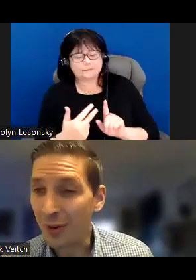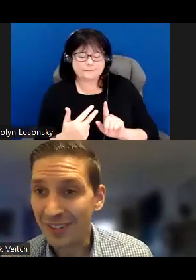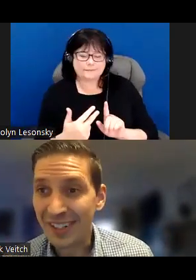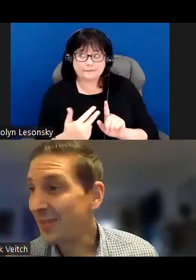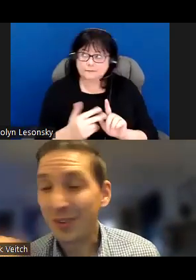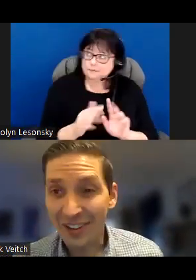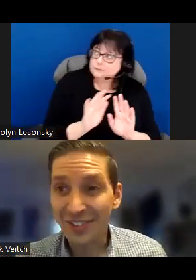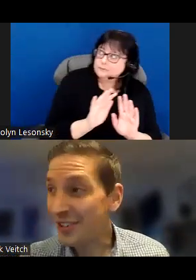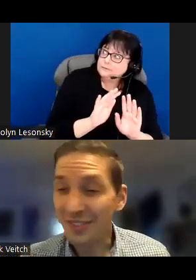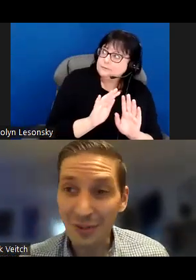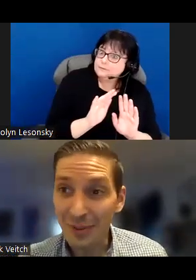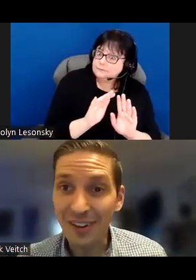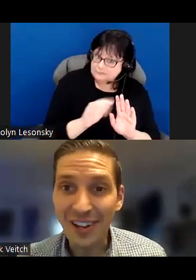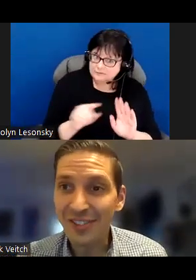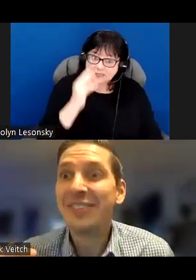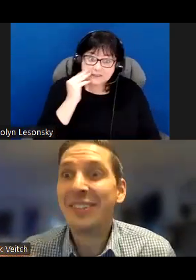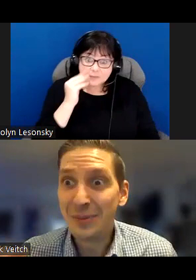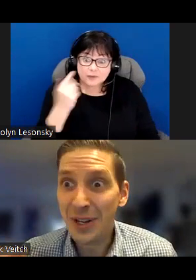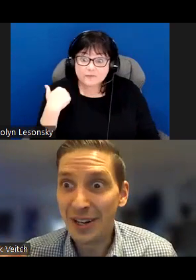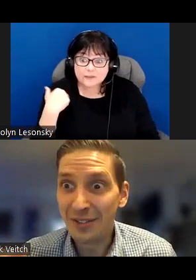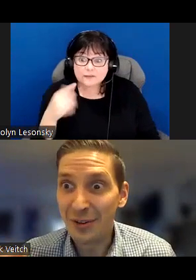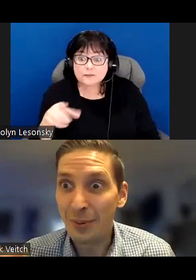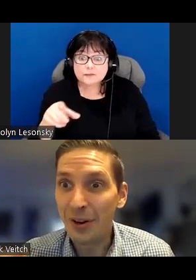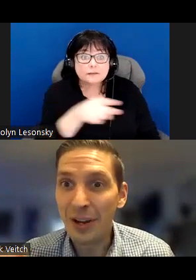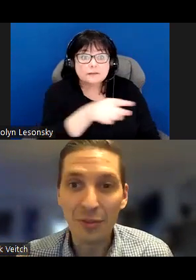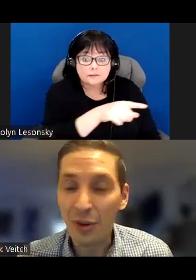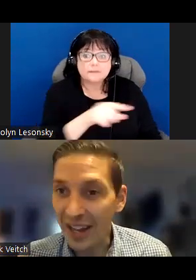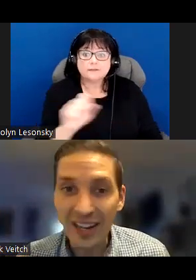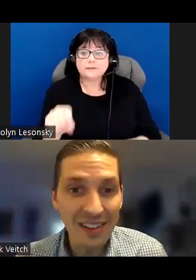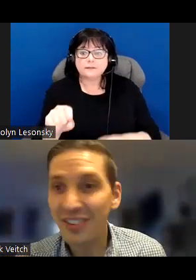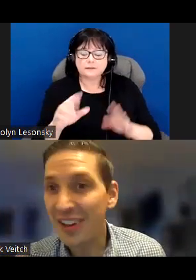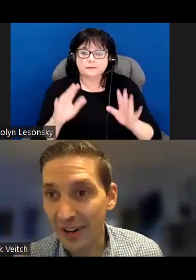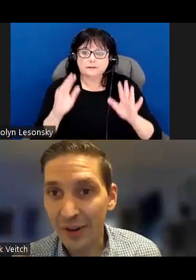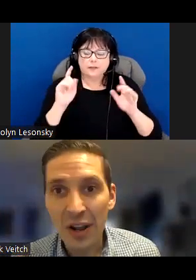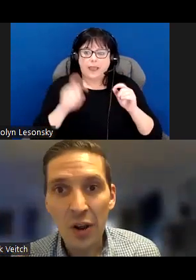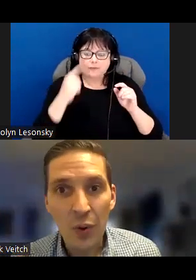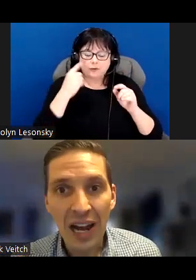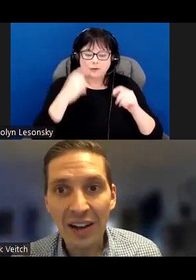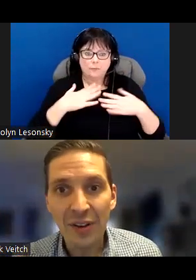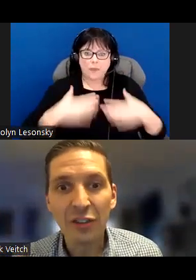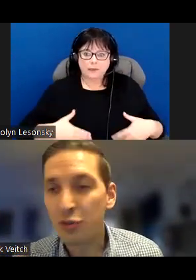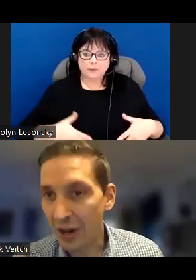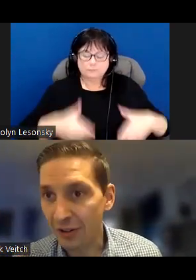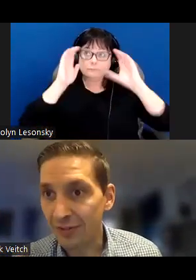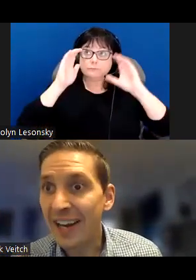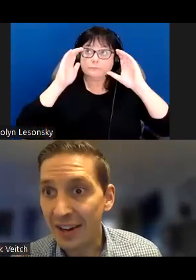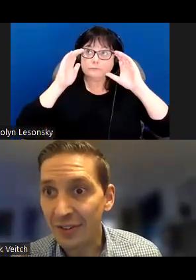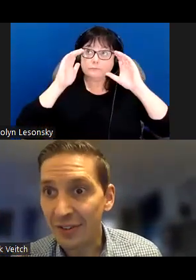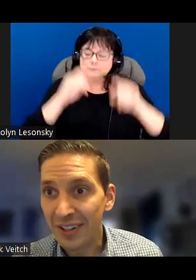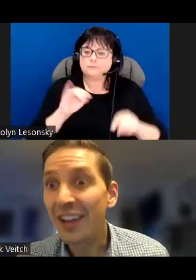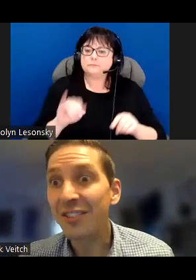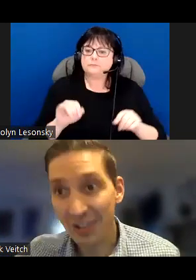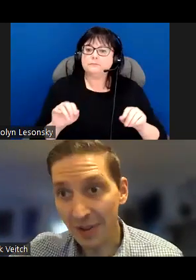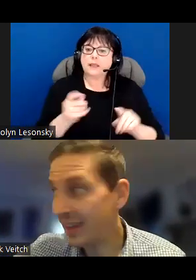like this before. We're crossing the street, someone's not paying attention. We got to sort of perk up. So again, in this scenario, we have a stressor